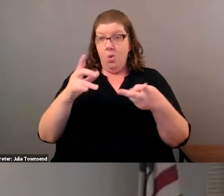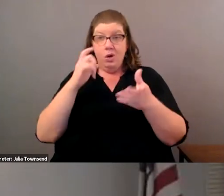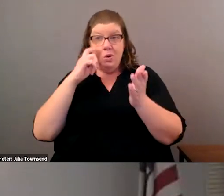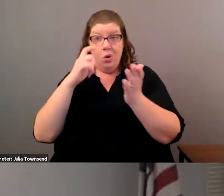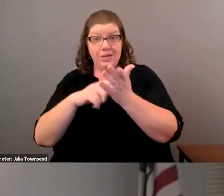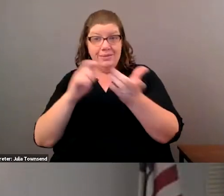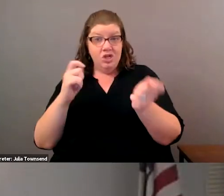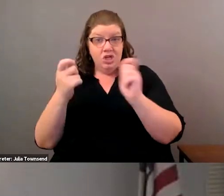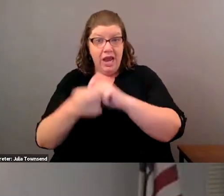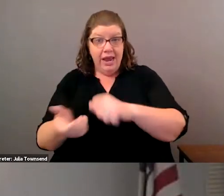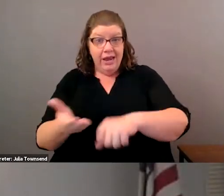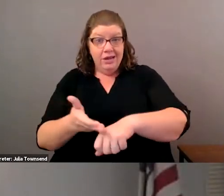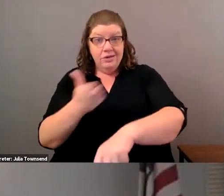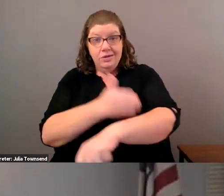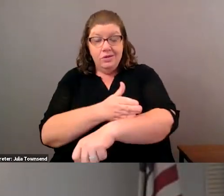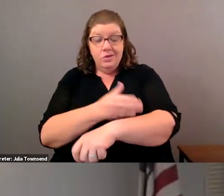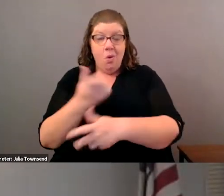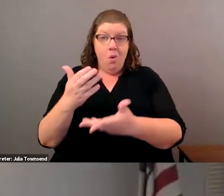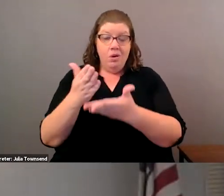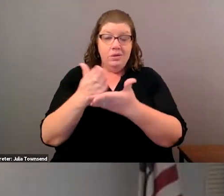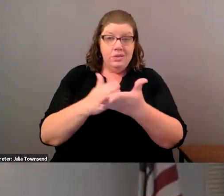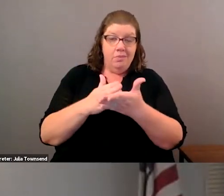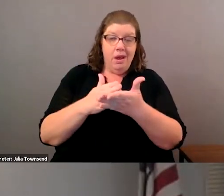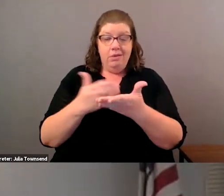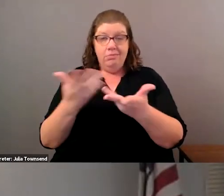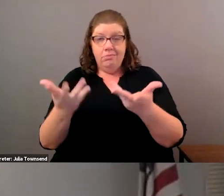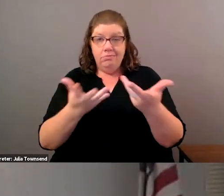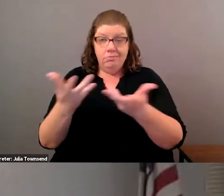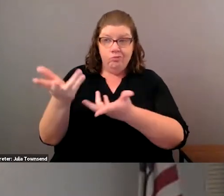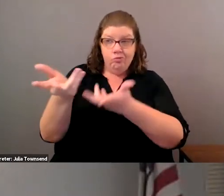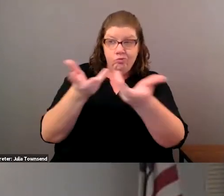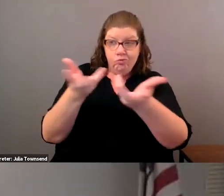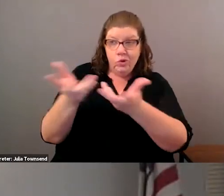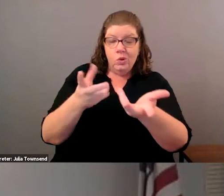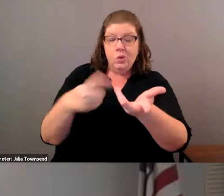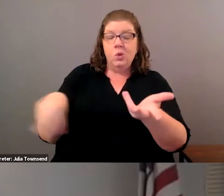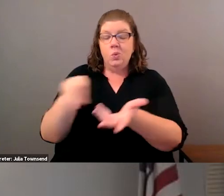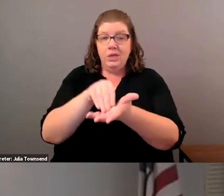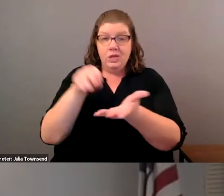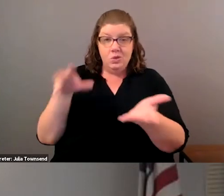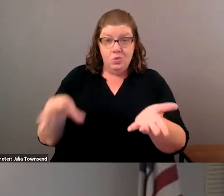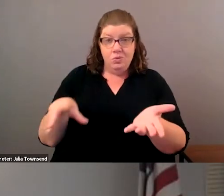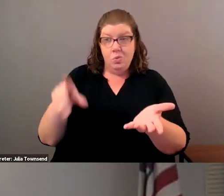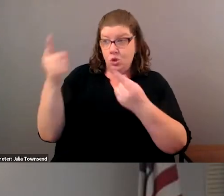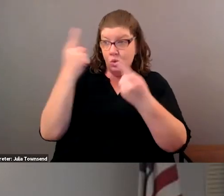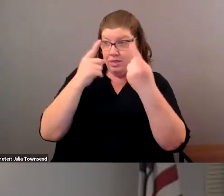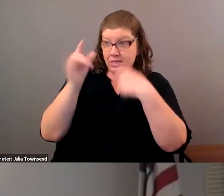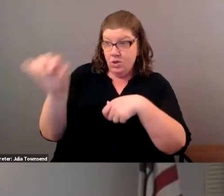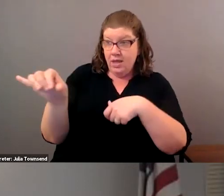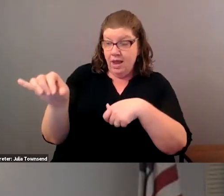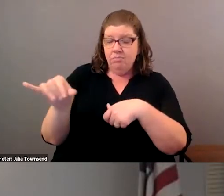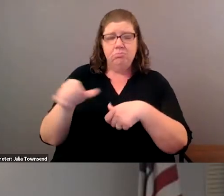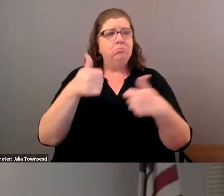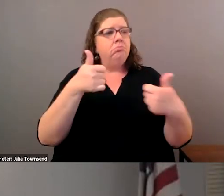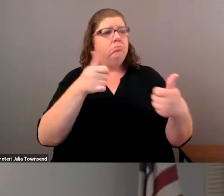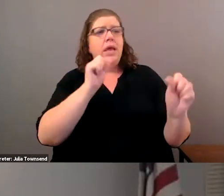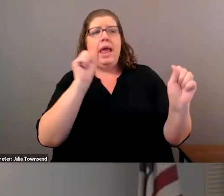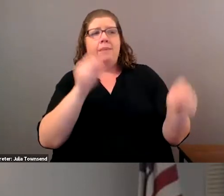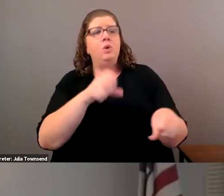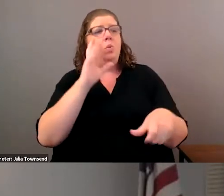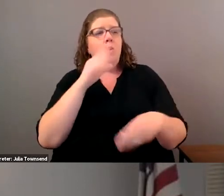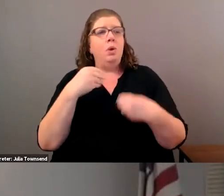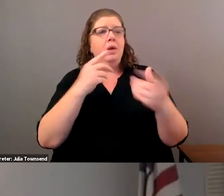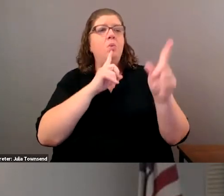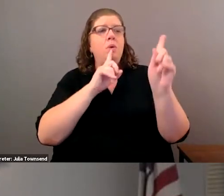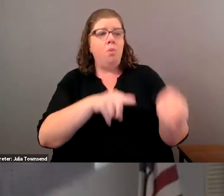changes or some ways that they enhance our interactions with kids? Would you consider that? Absolutely. We'll bring reports